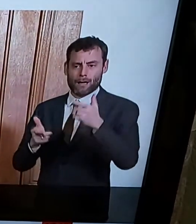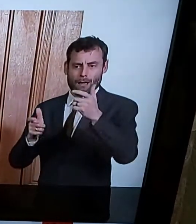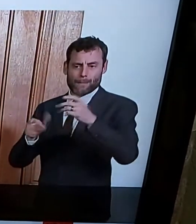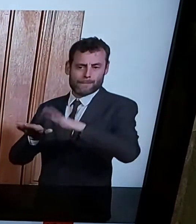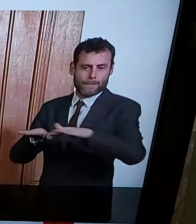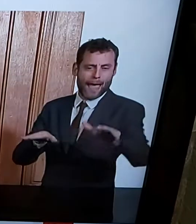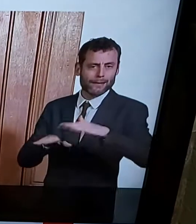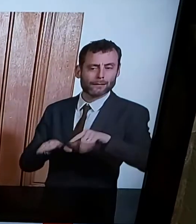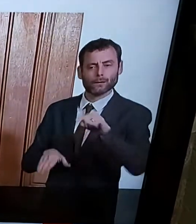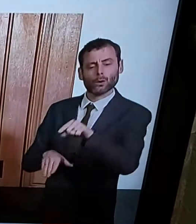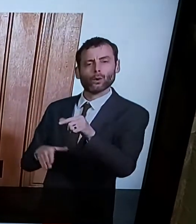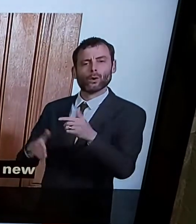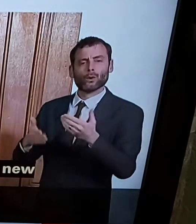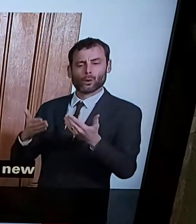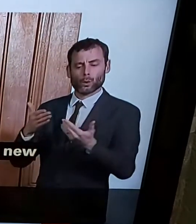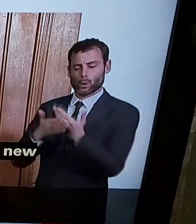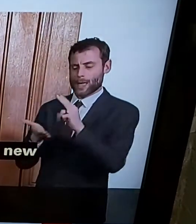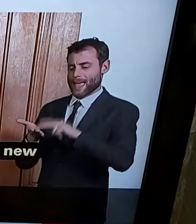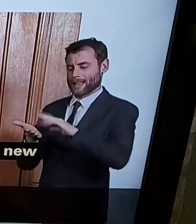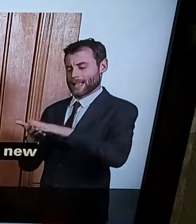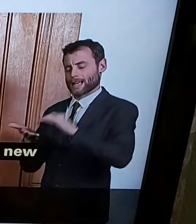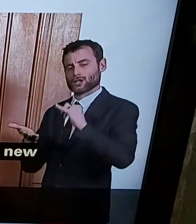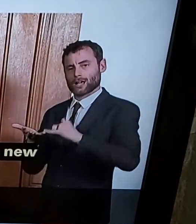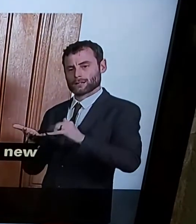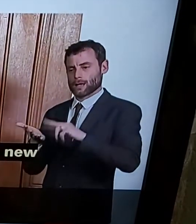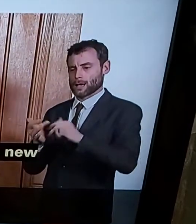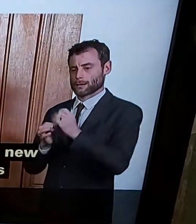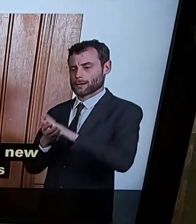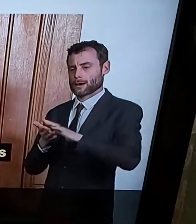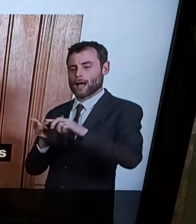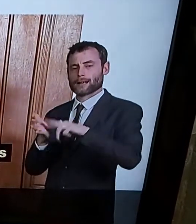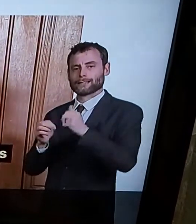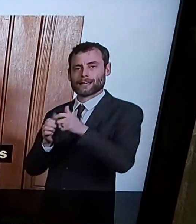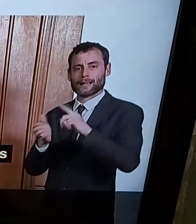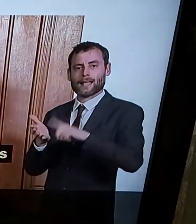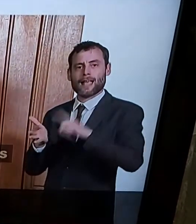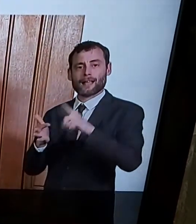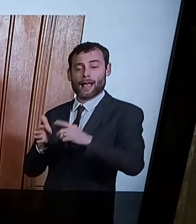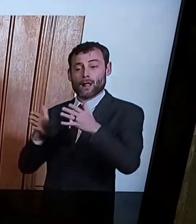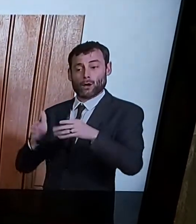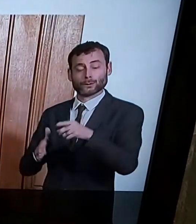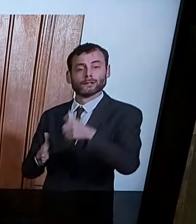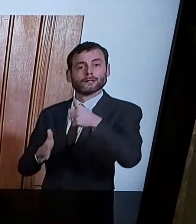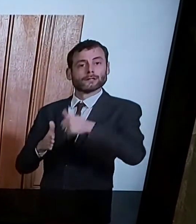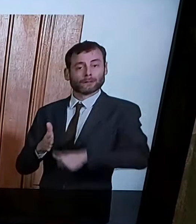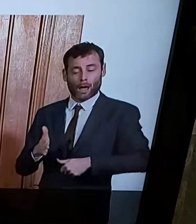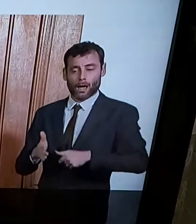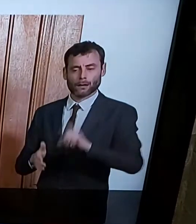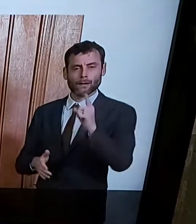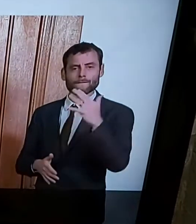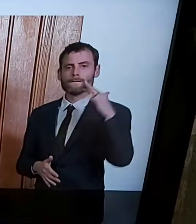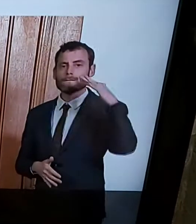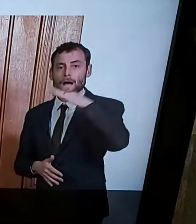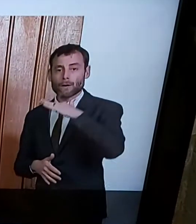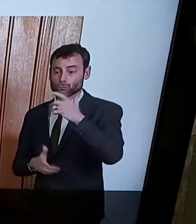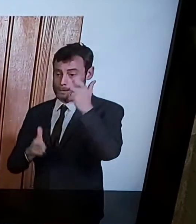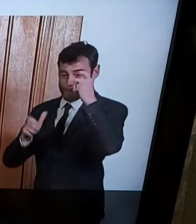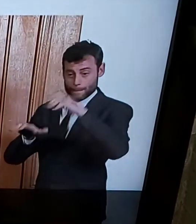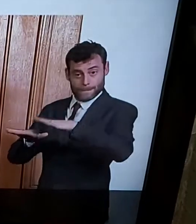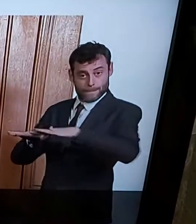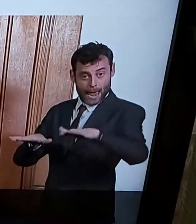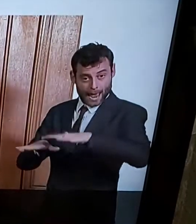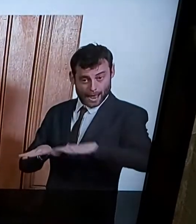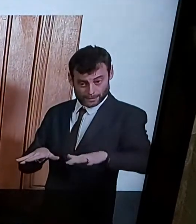Hospital. That is being configured initially to be able to look after up to 500 patients, but there is the physical capacity